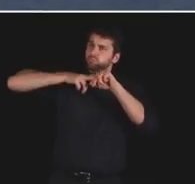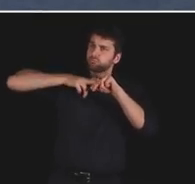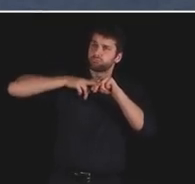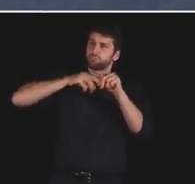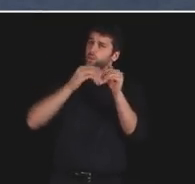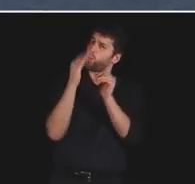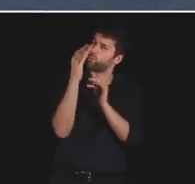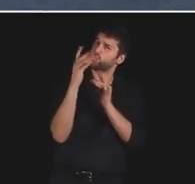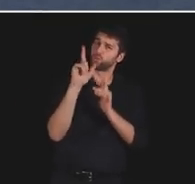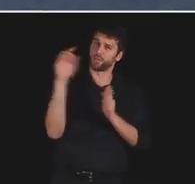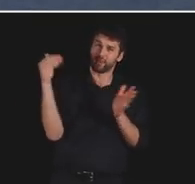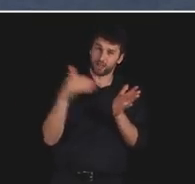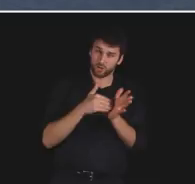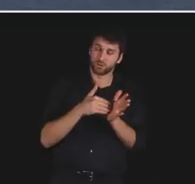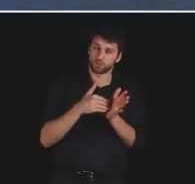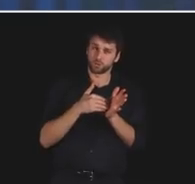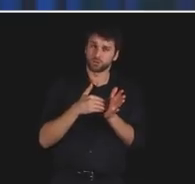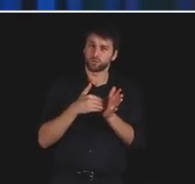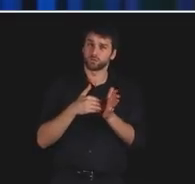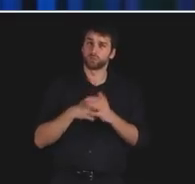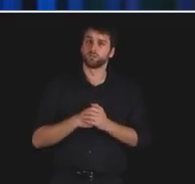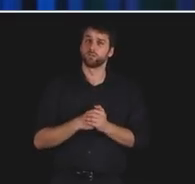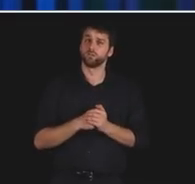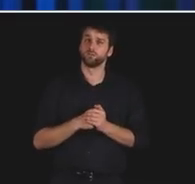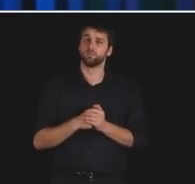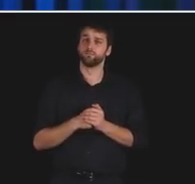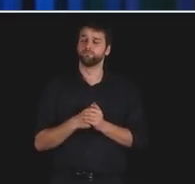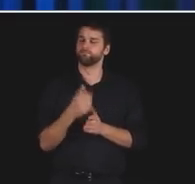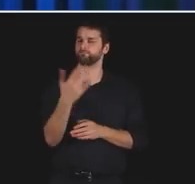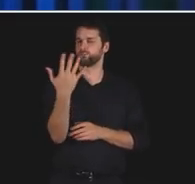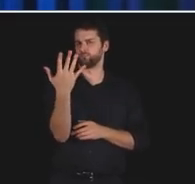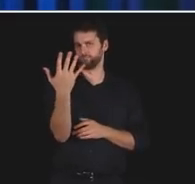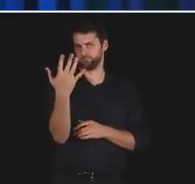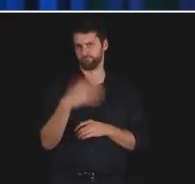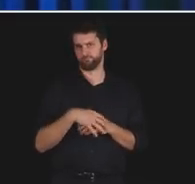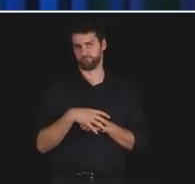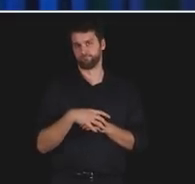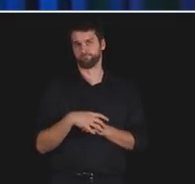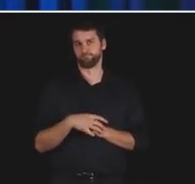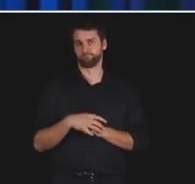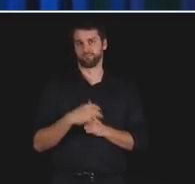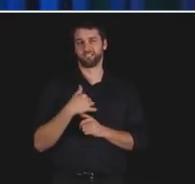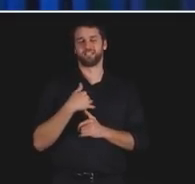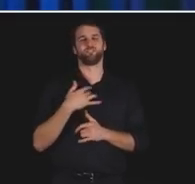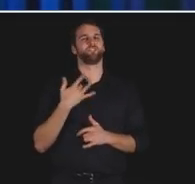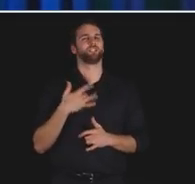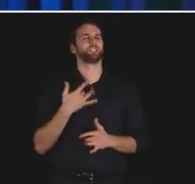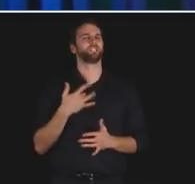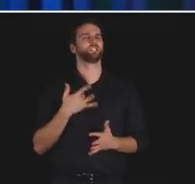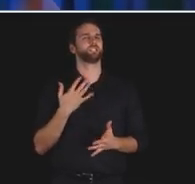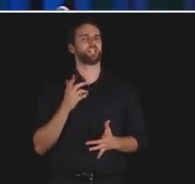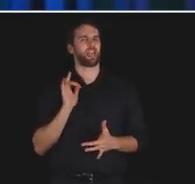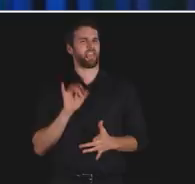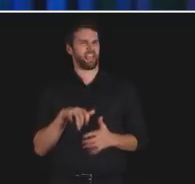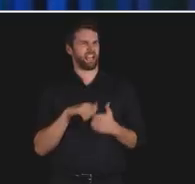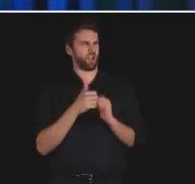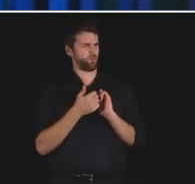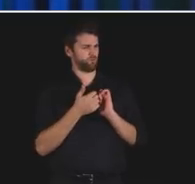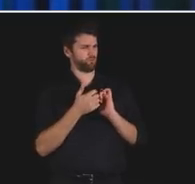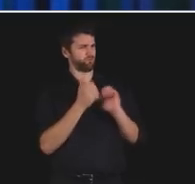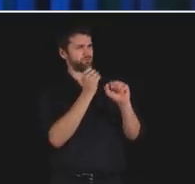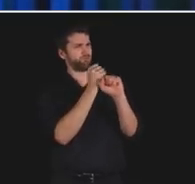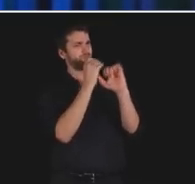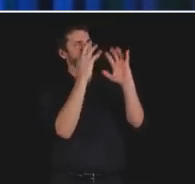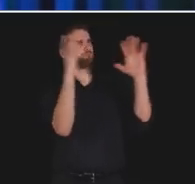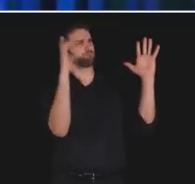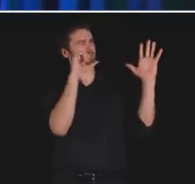1,000. But hold on a second, because I feel like this is kind of how